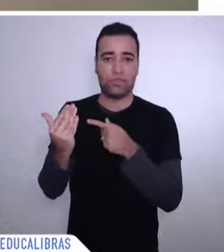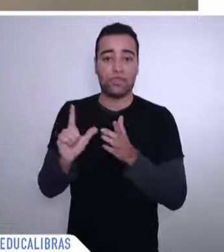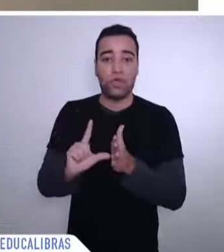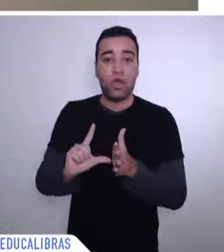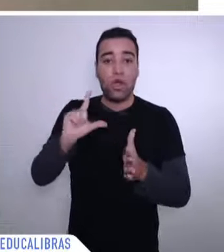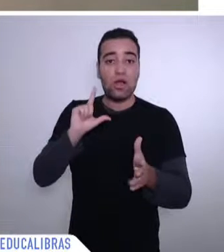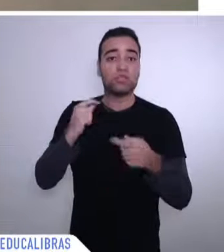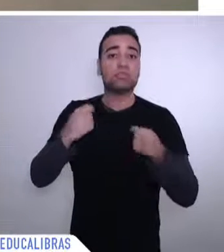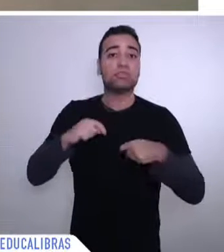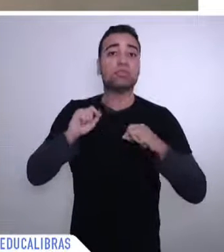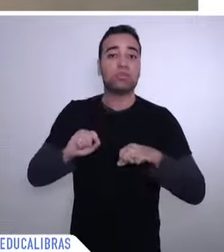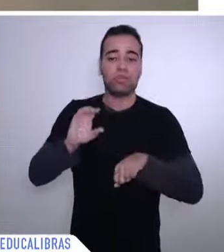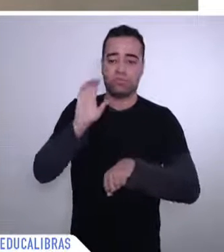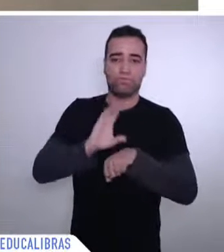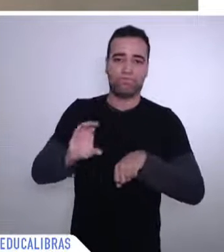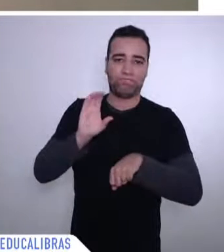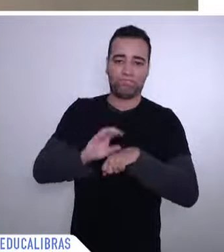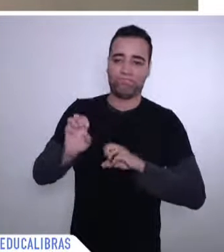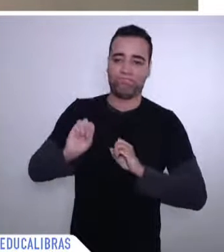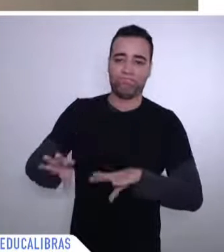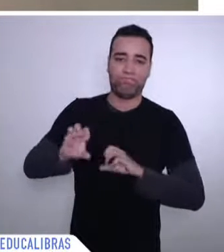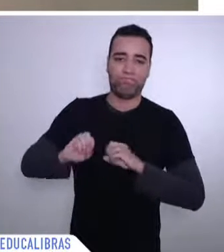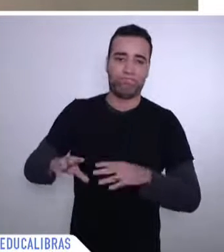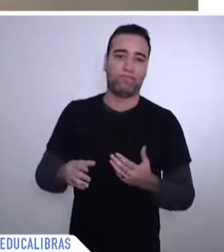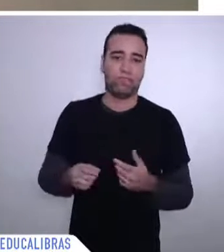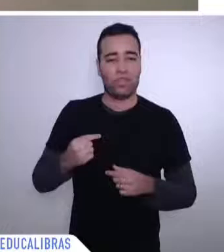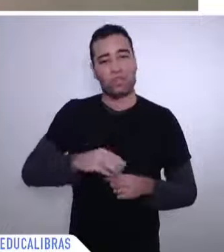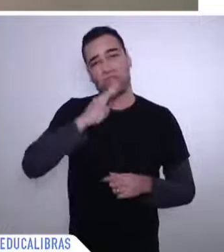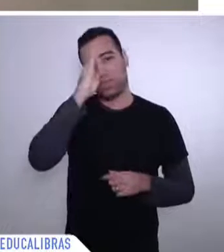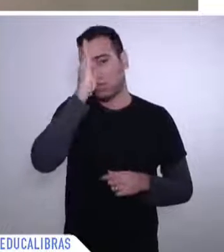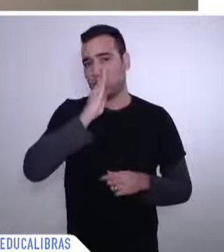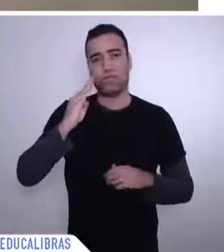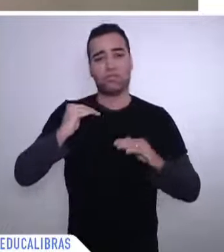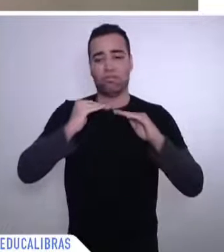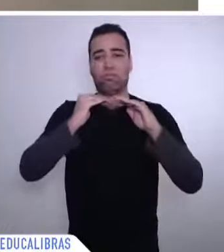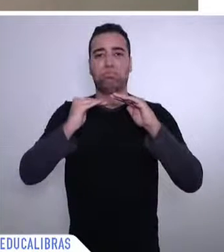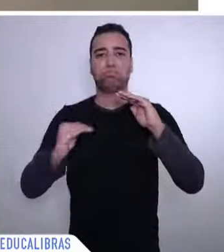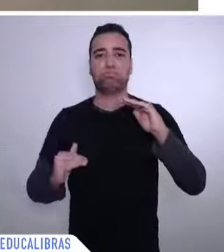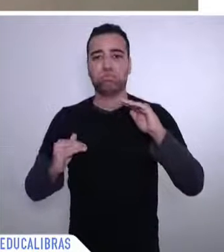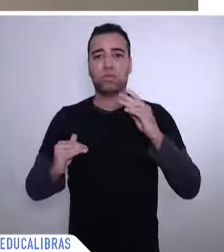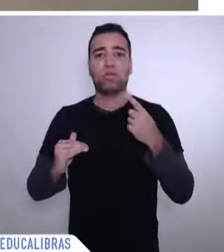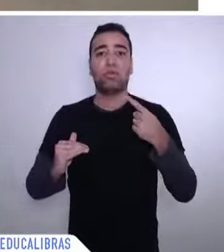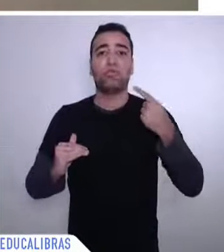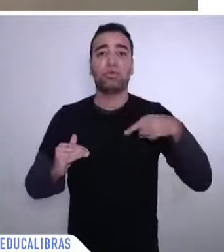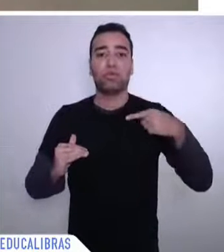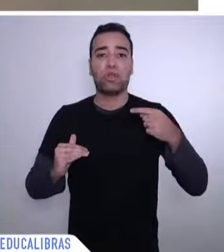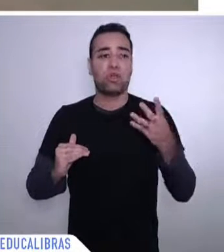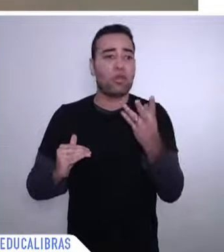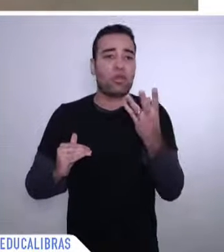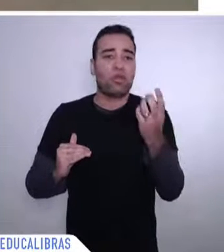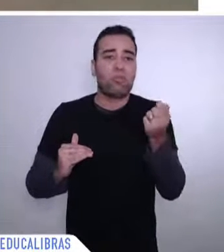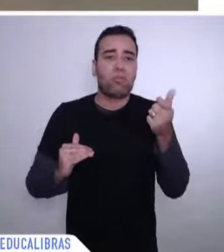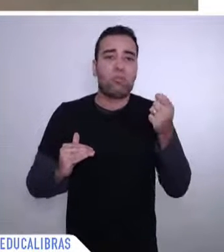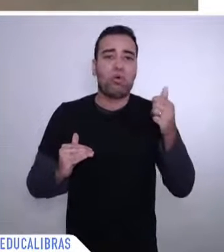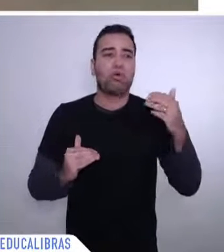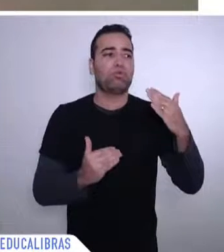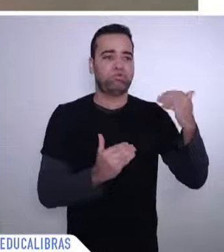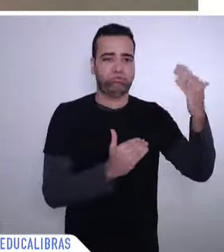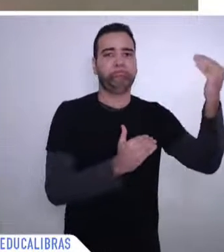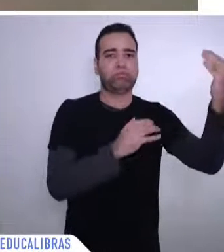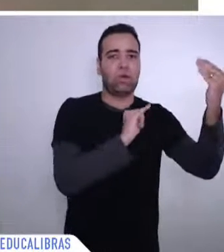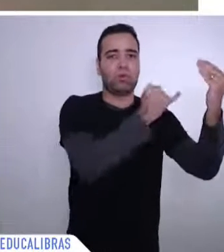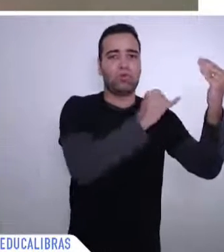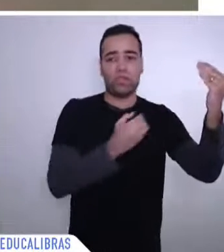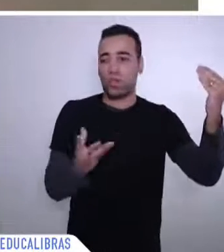strongly linked to inequalities in the educational system. Only 2% of students in